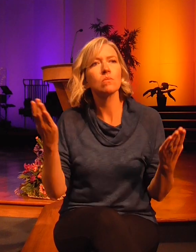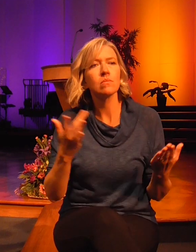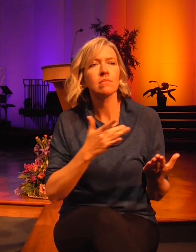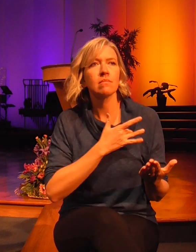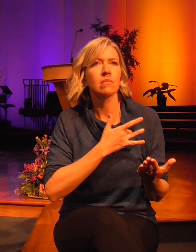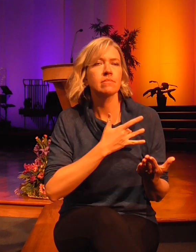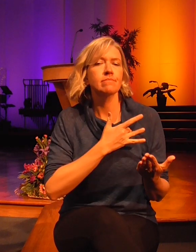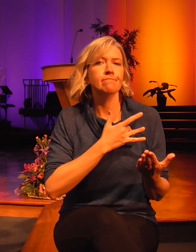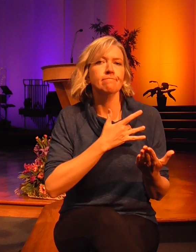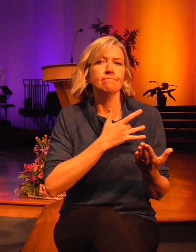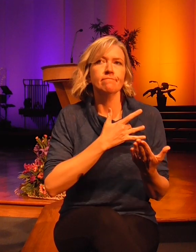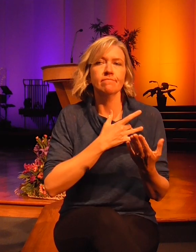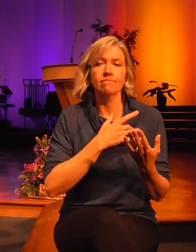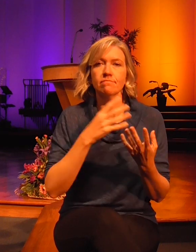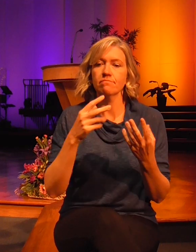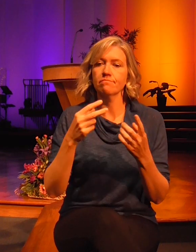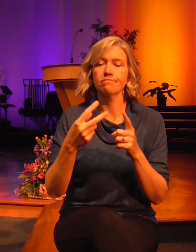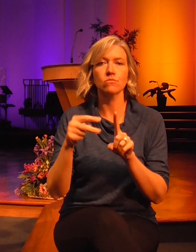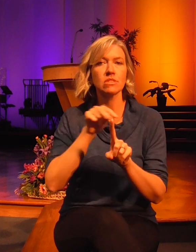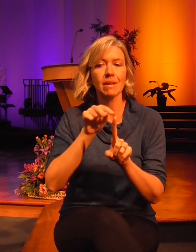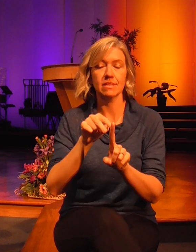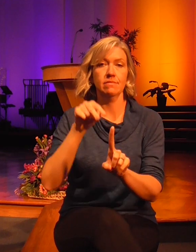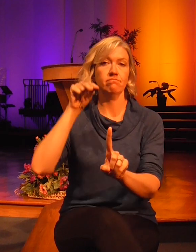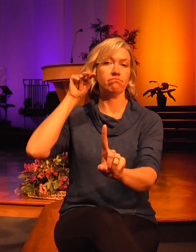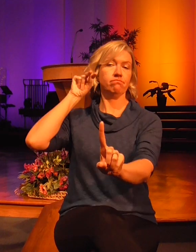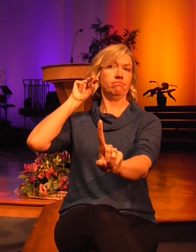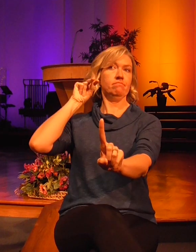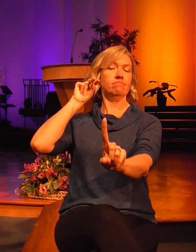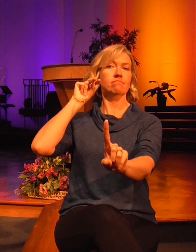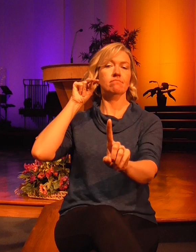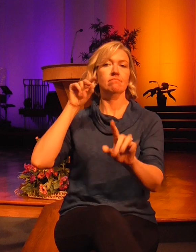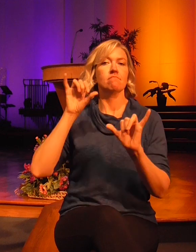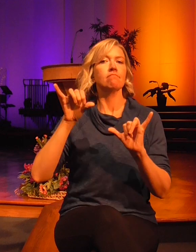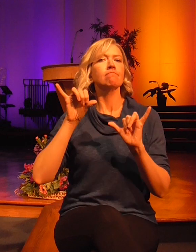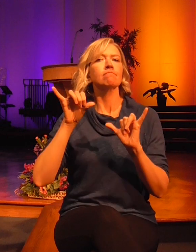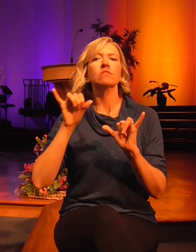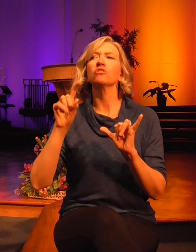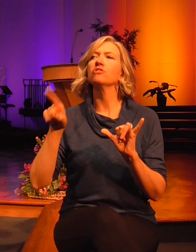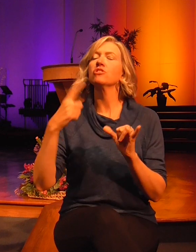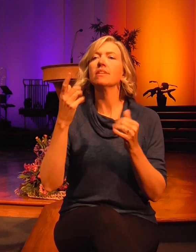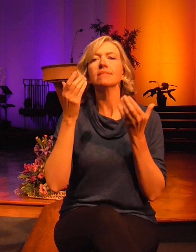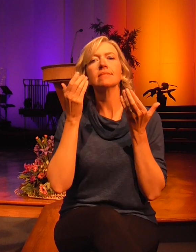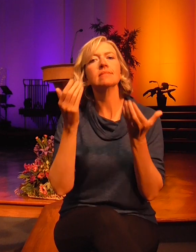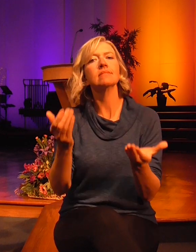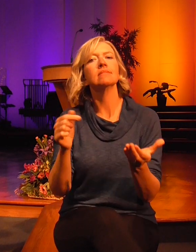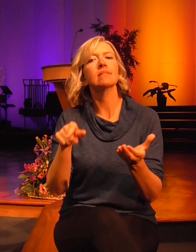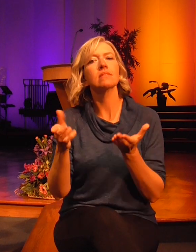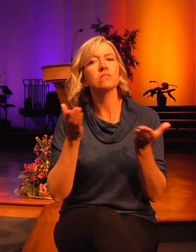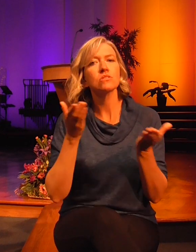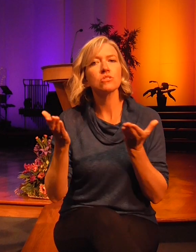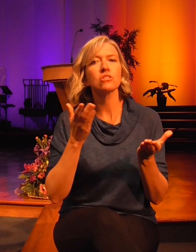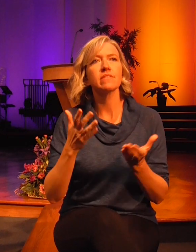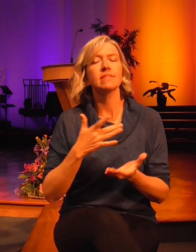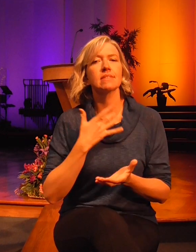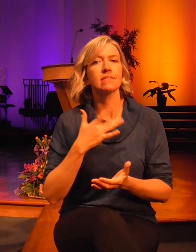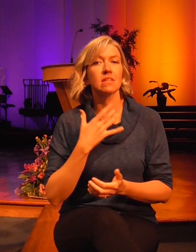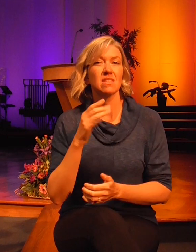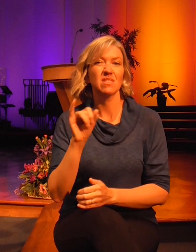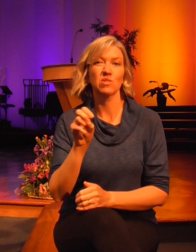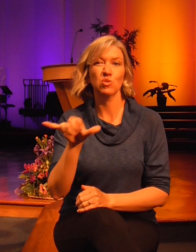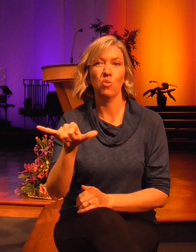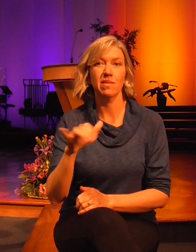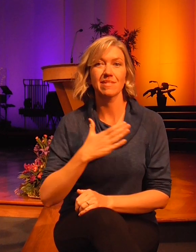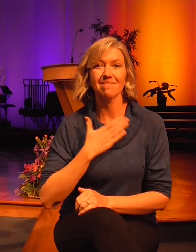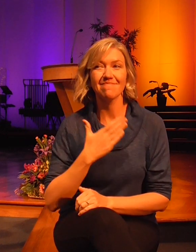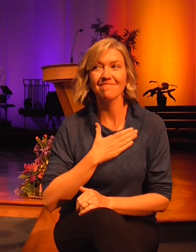hearts, enlarge our perspectives, and just move into this service with a feeling of joy. And